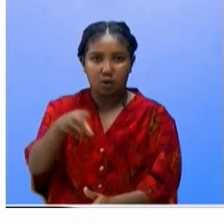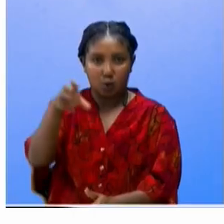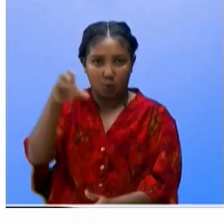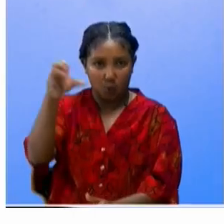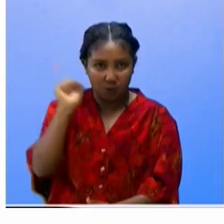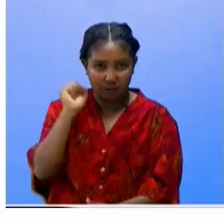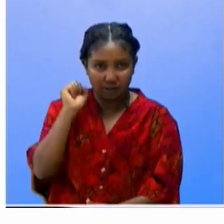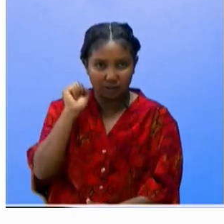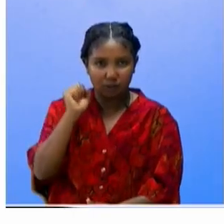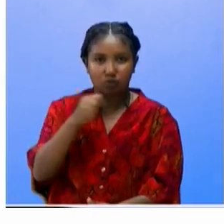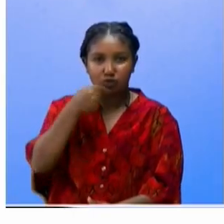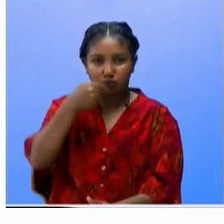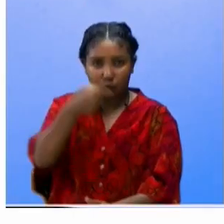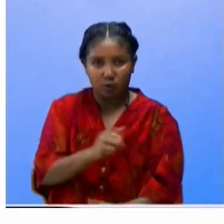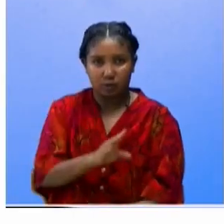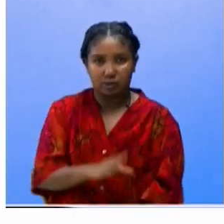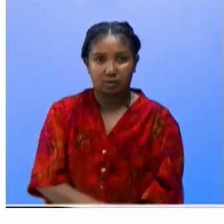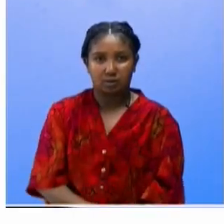was told.